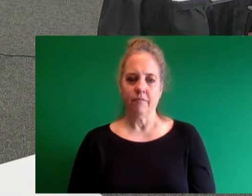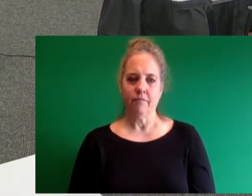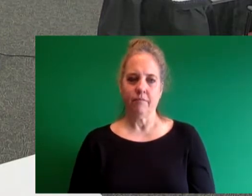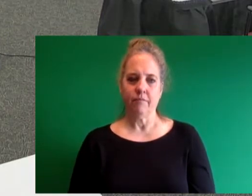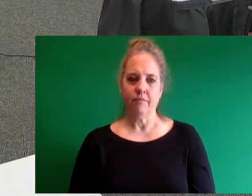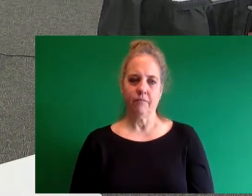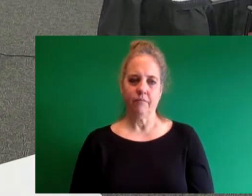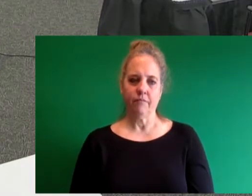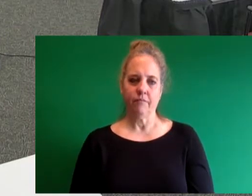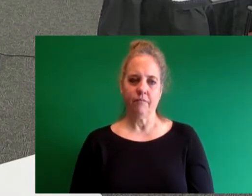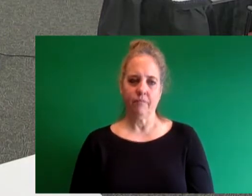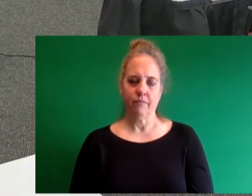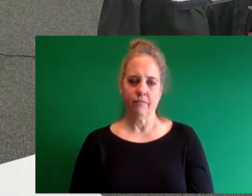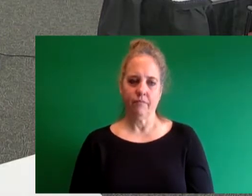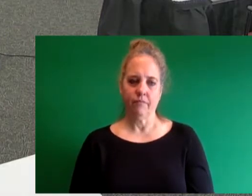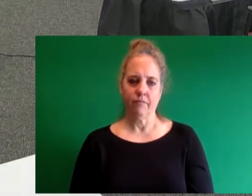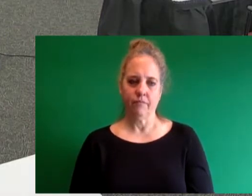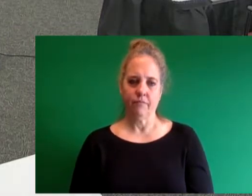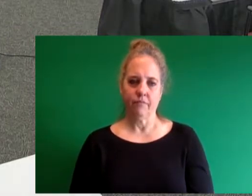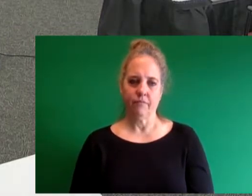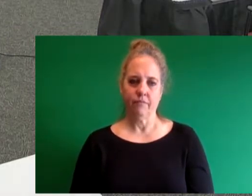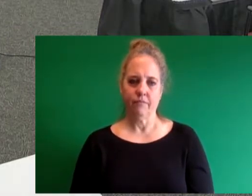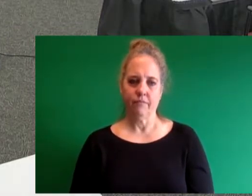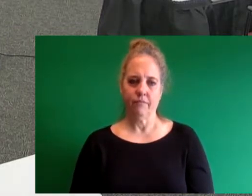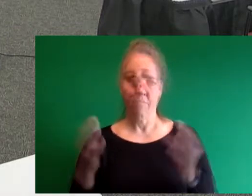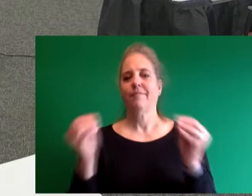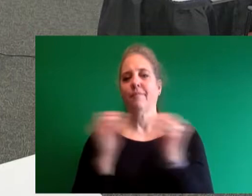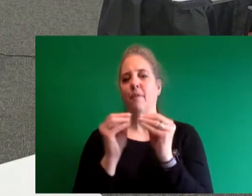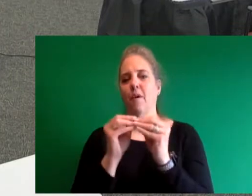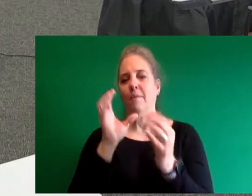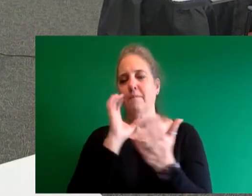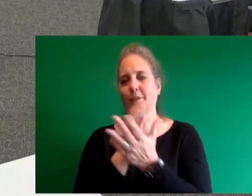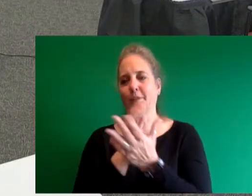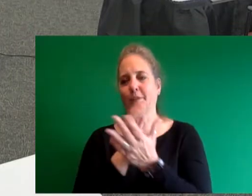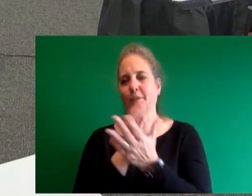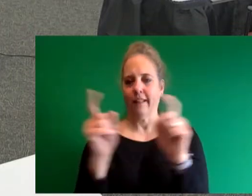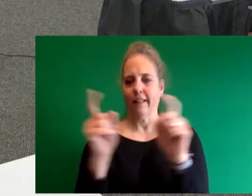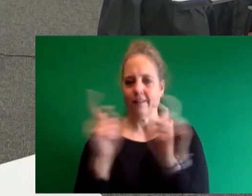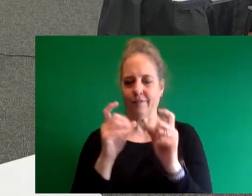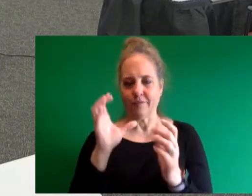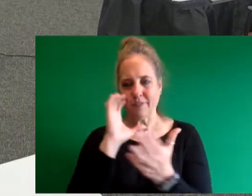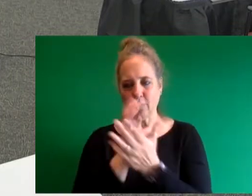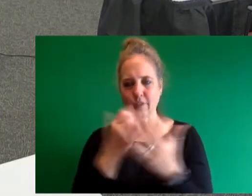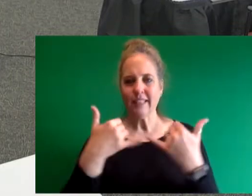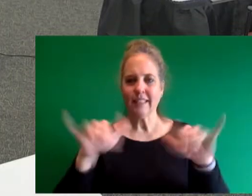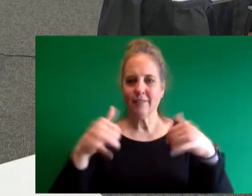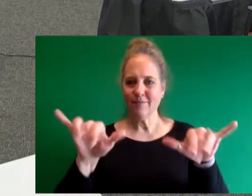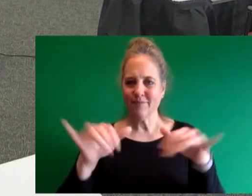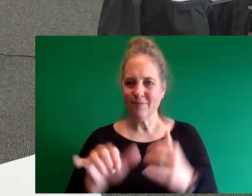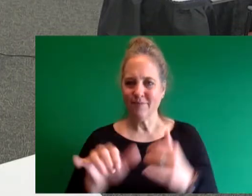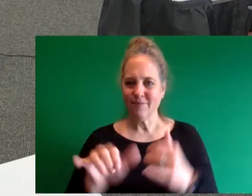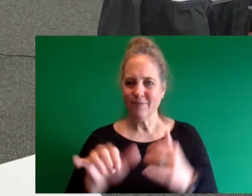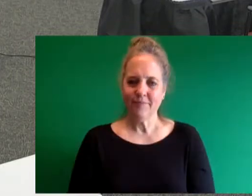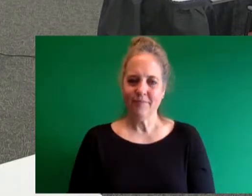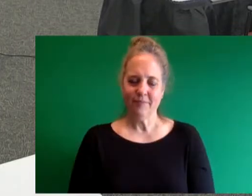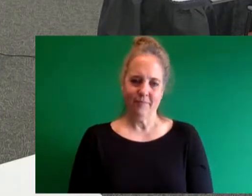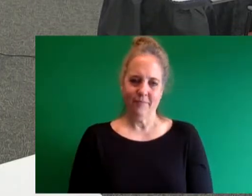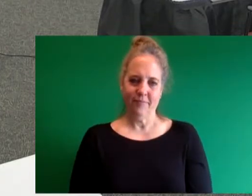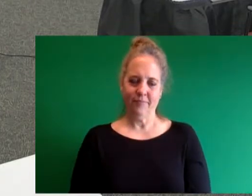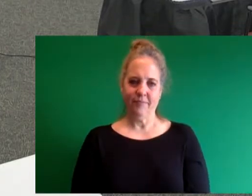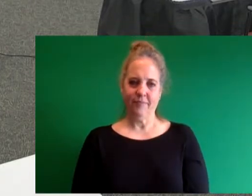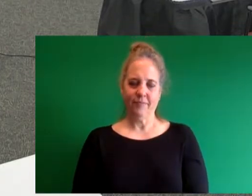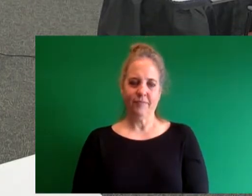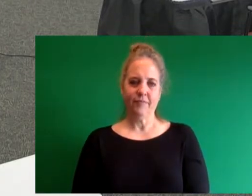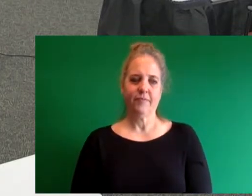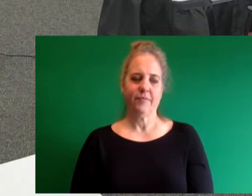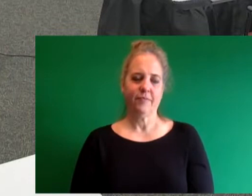We don't have a strong leader. He serves as chair. The only one. I know it's on.